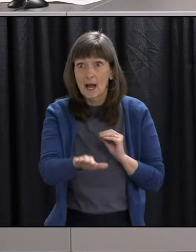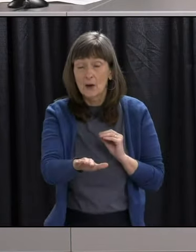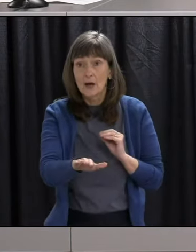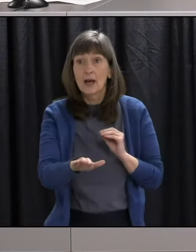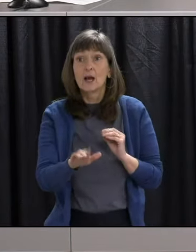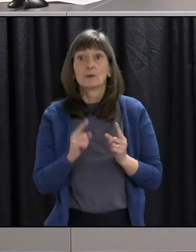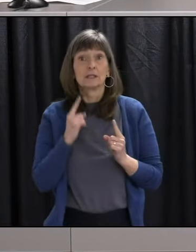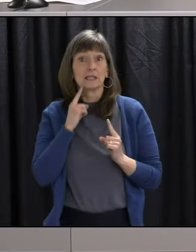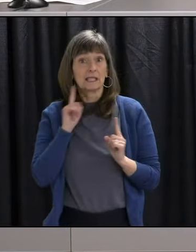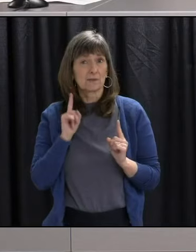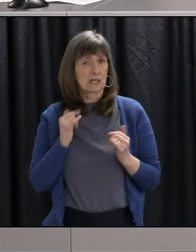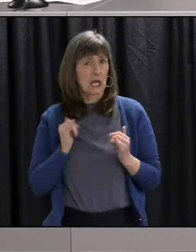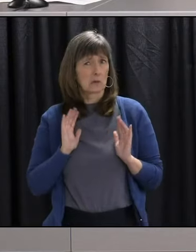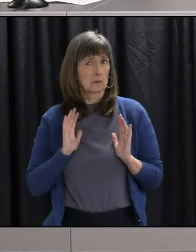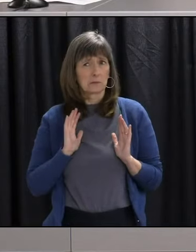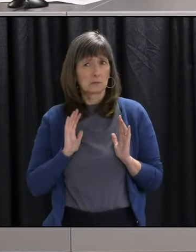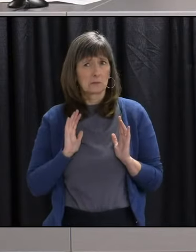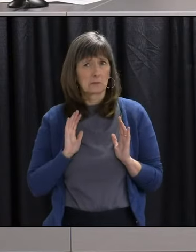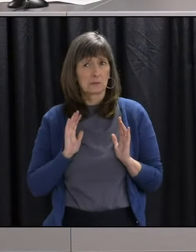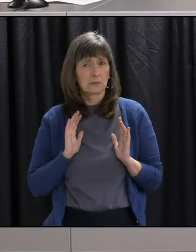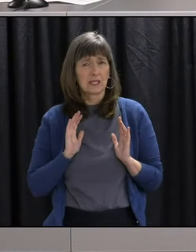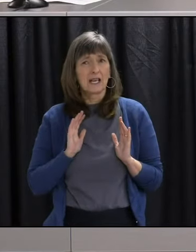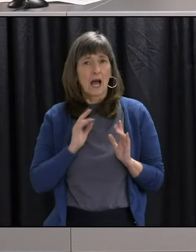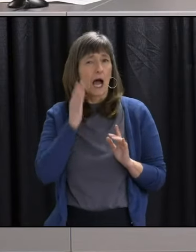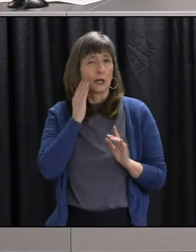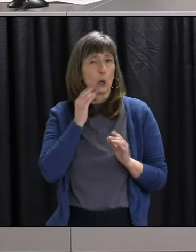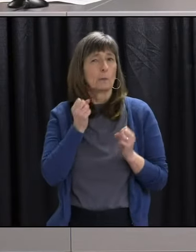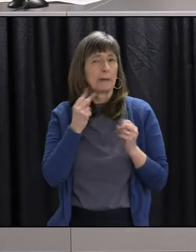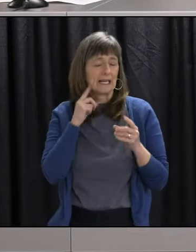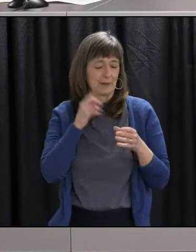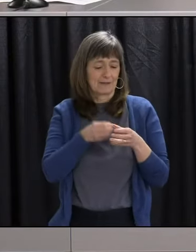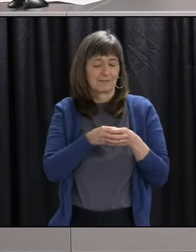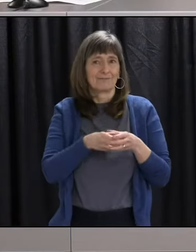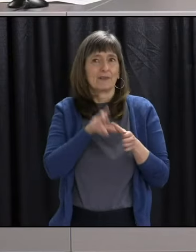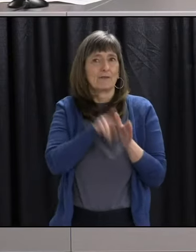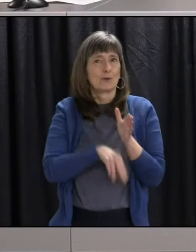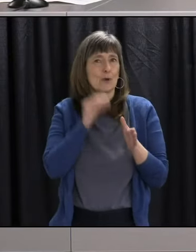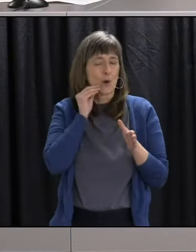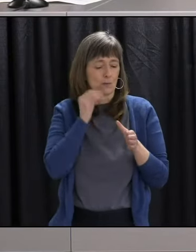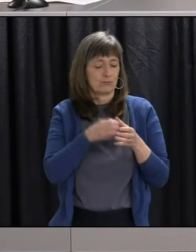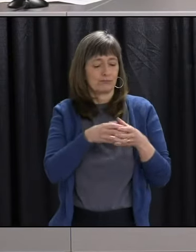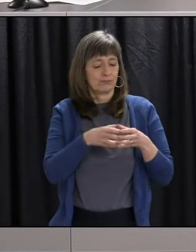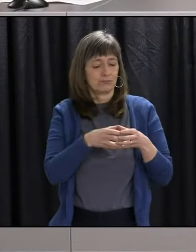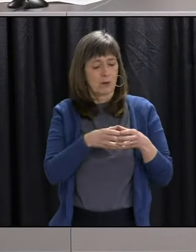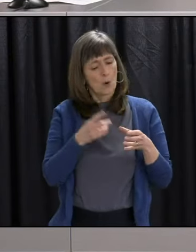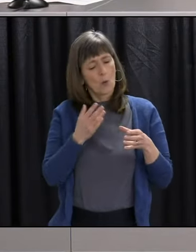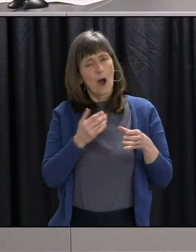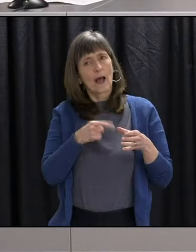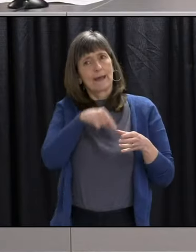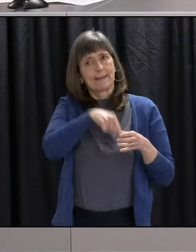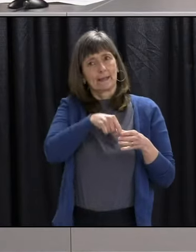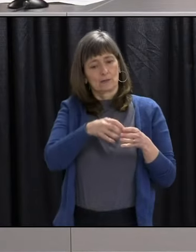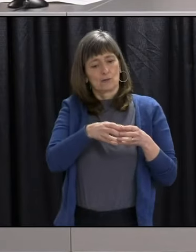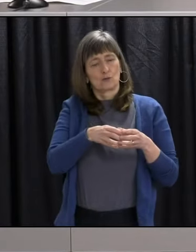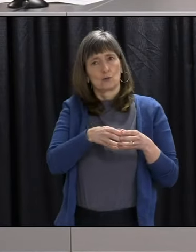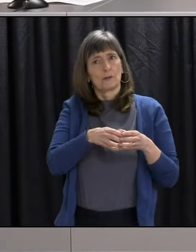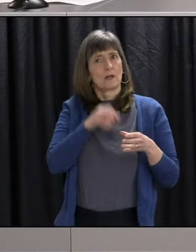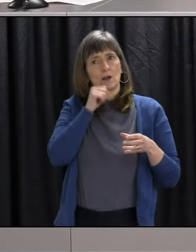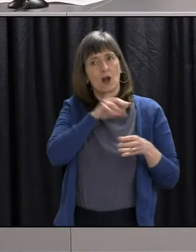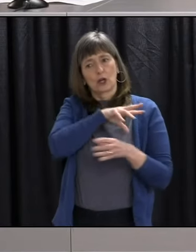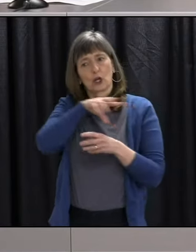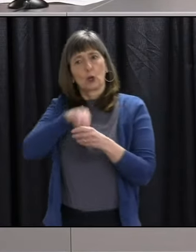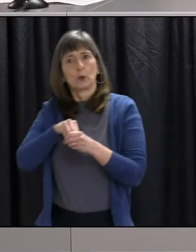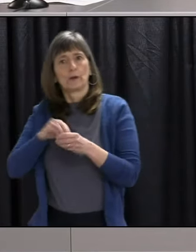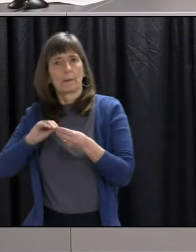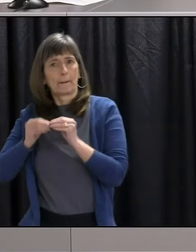And obviously, a lot of it has to do with the cluster. Could you explain again why this cluster should not be included in the